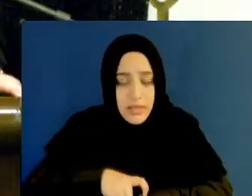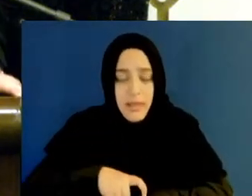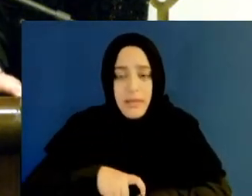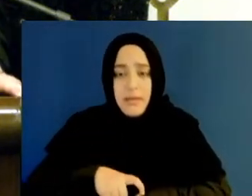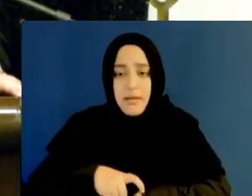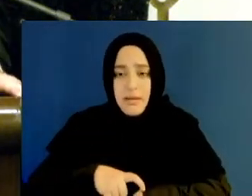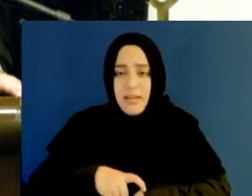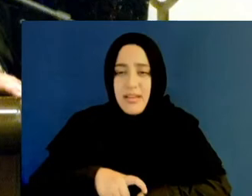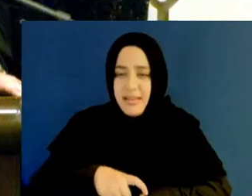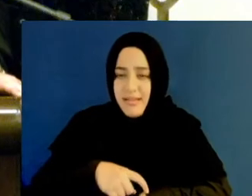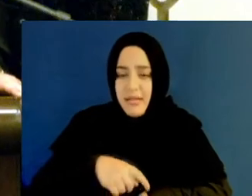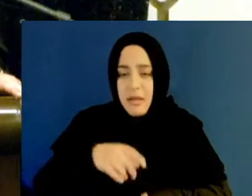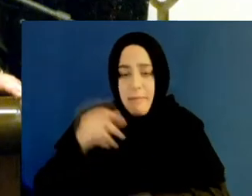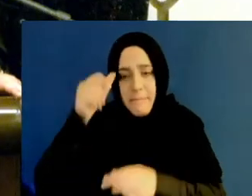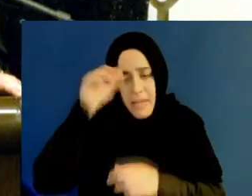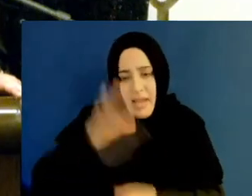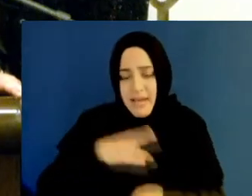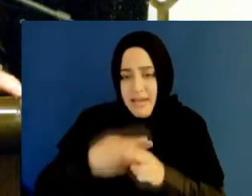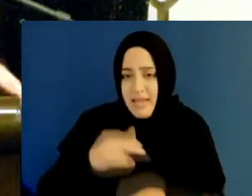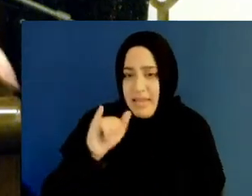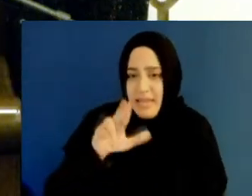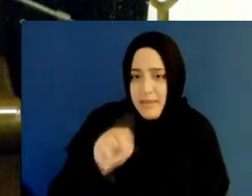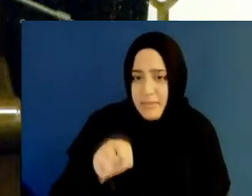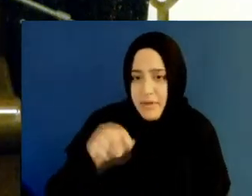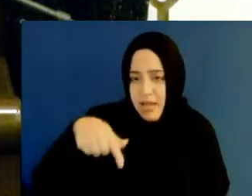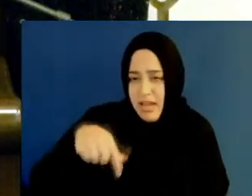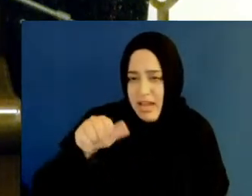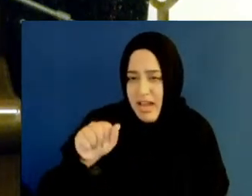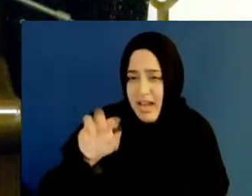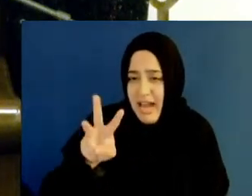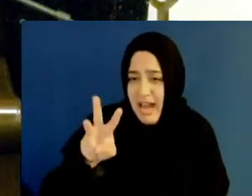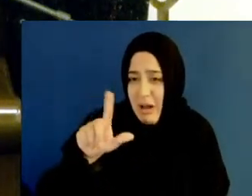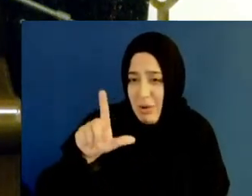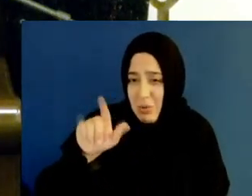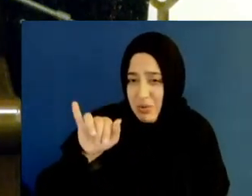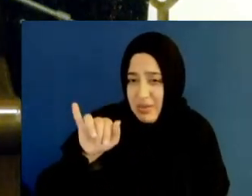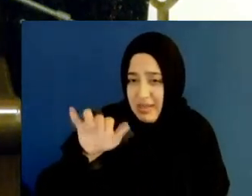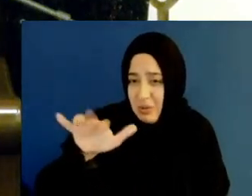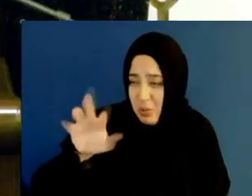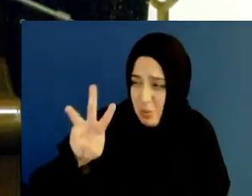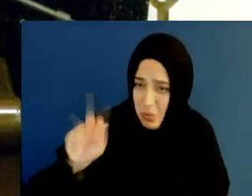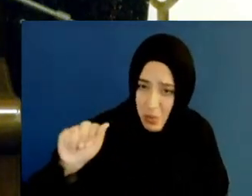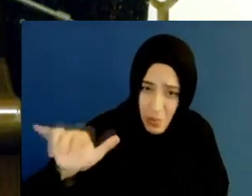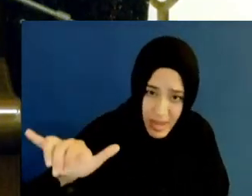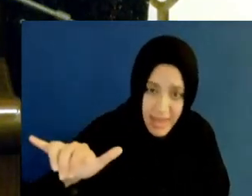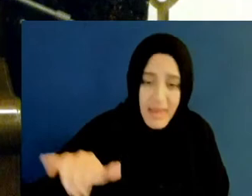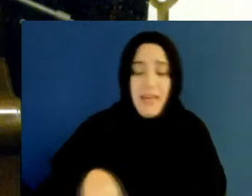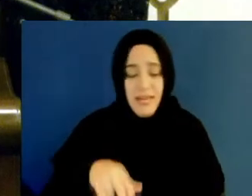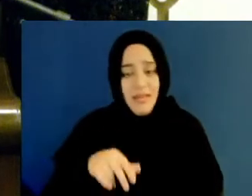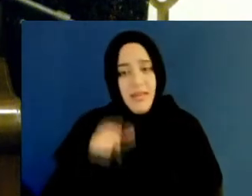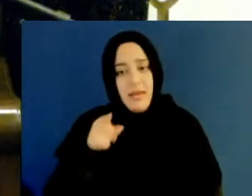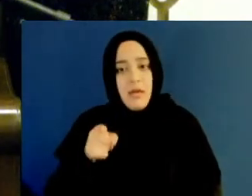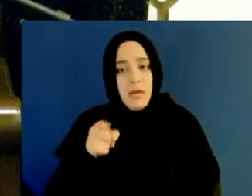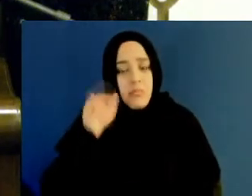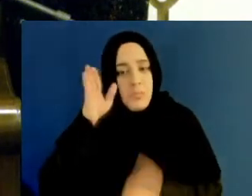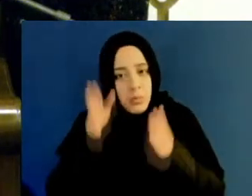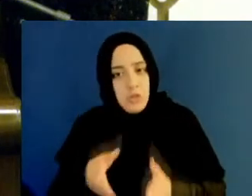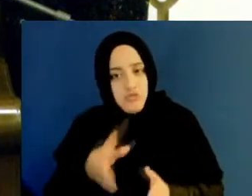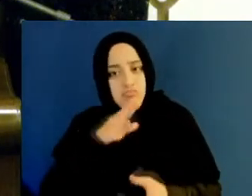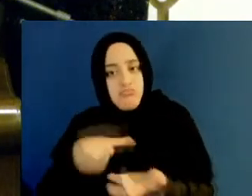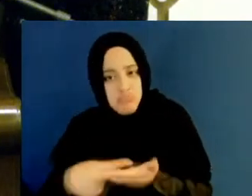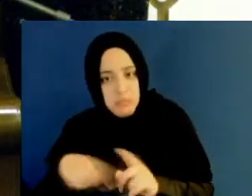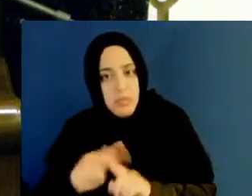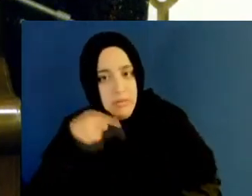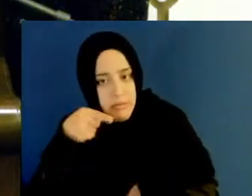Kaulaway. Fudayl, now you understand that the person who is conveying this narration is at